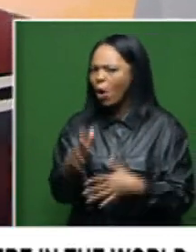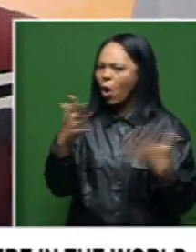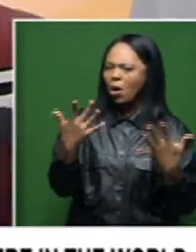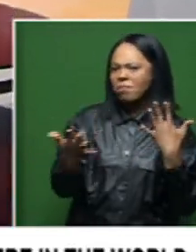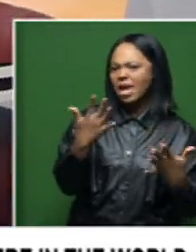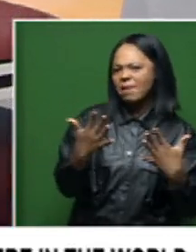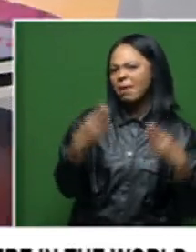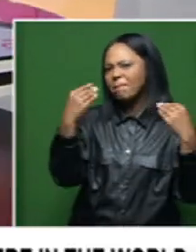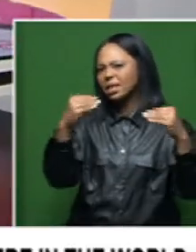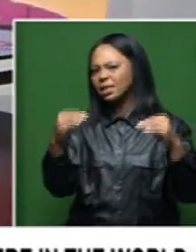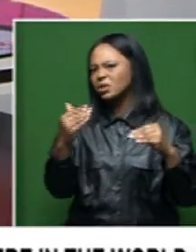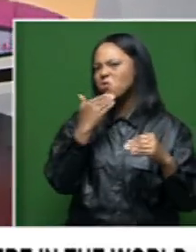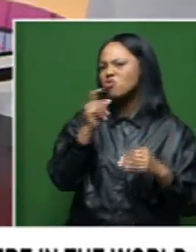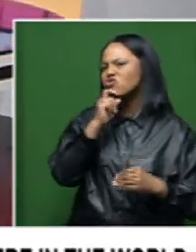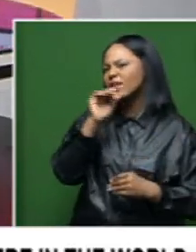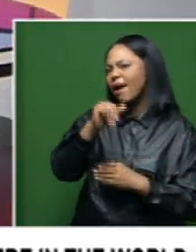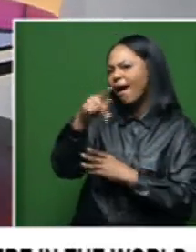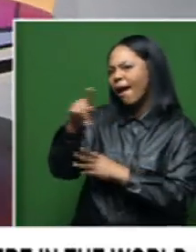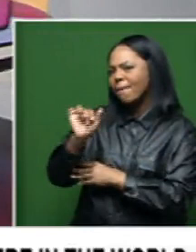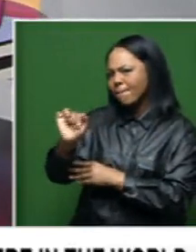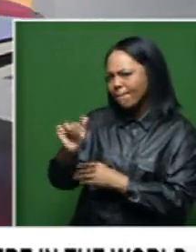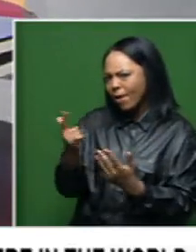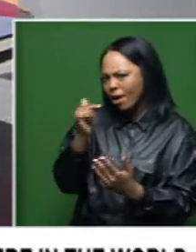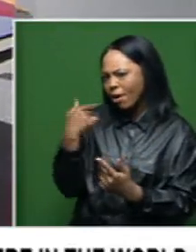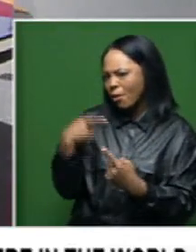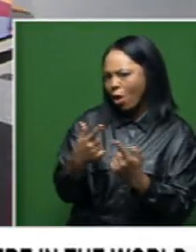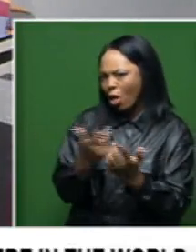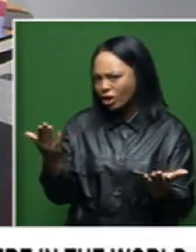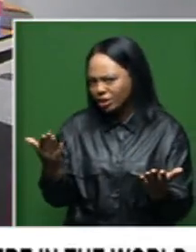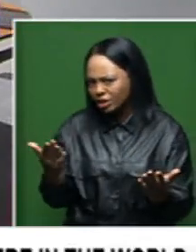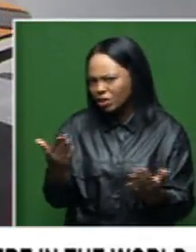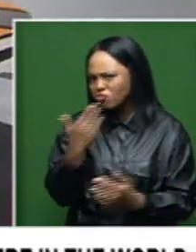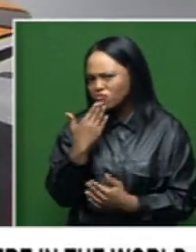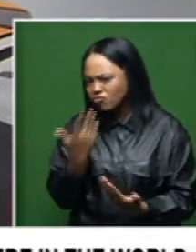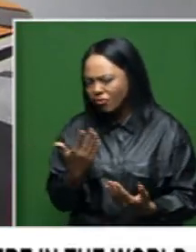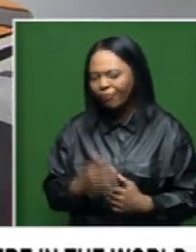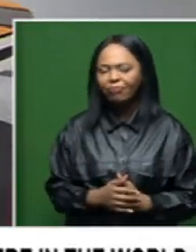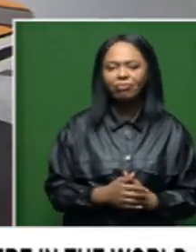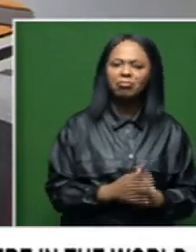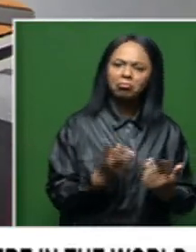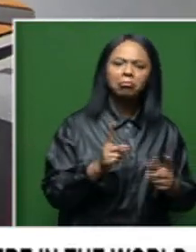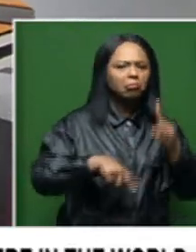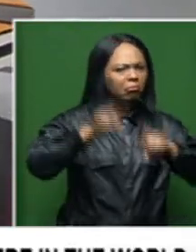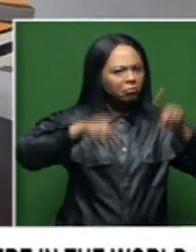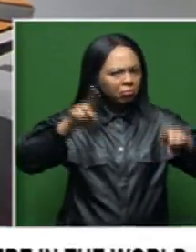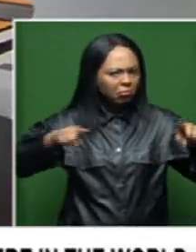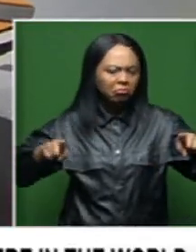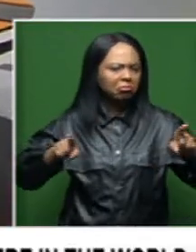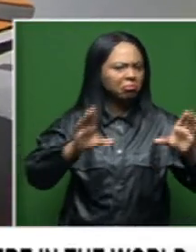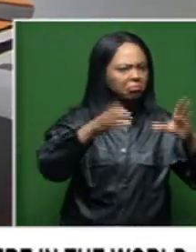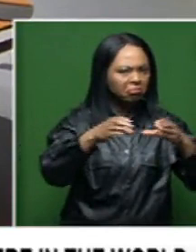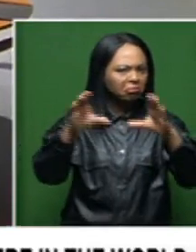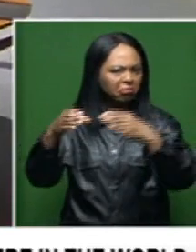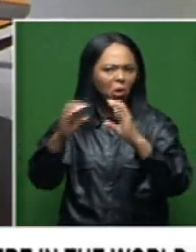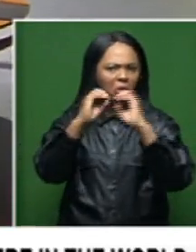that's taking up the app since you launched it? Yeah, so interestingly, it's different sectors. We